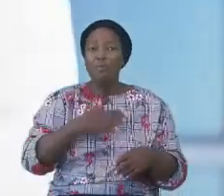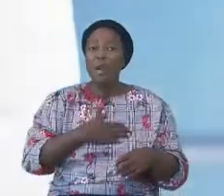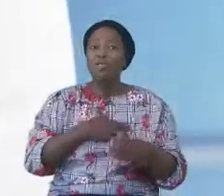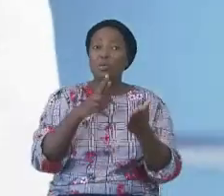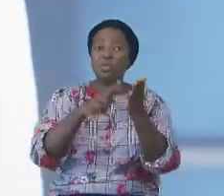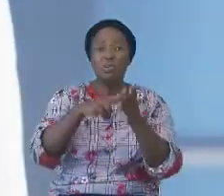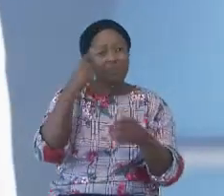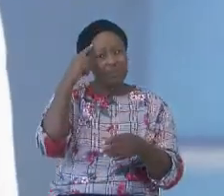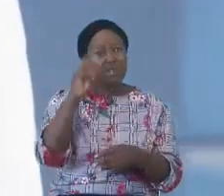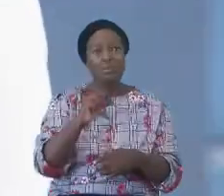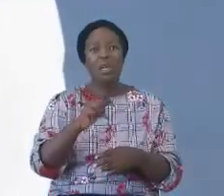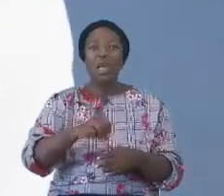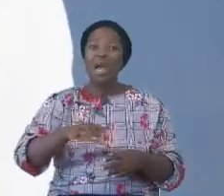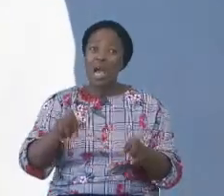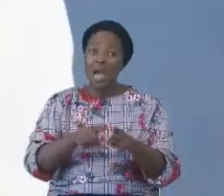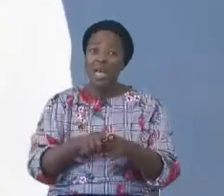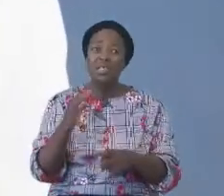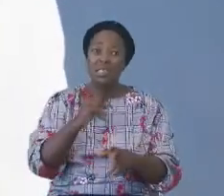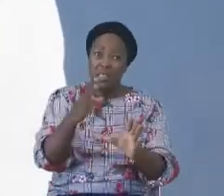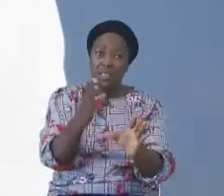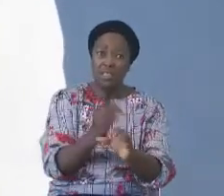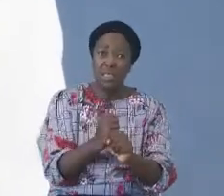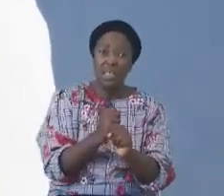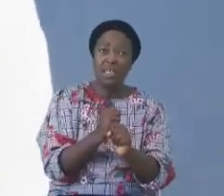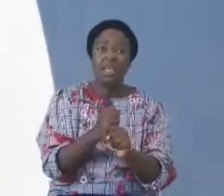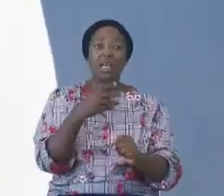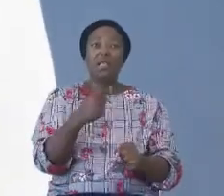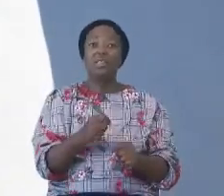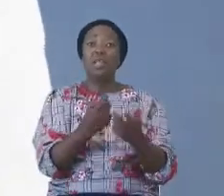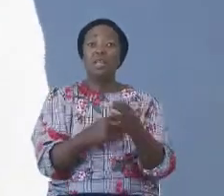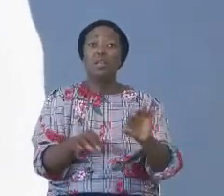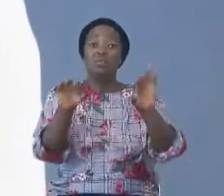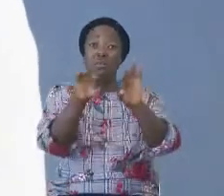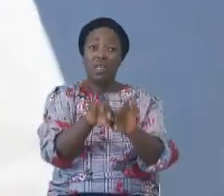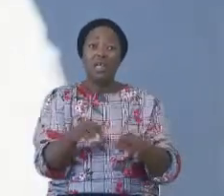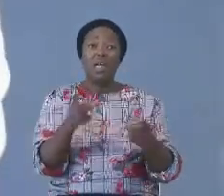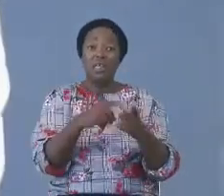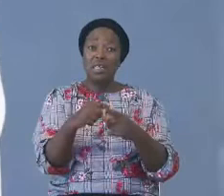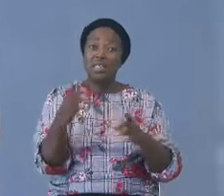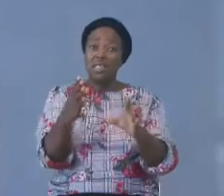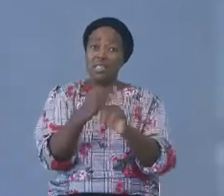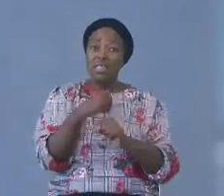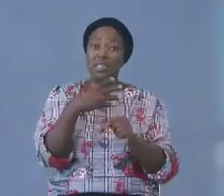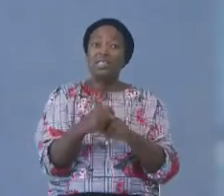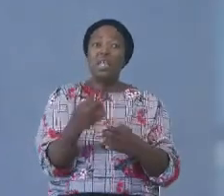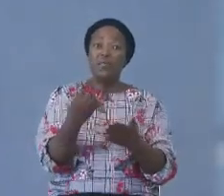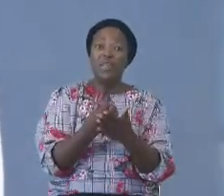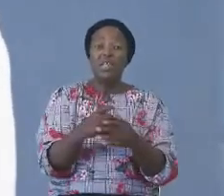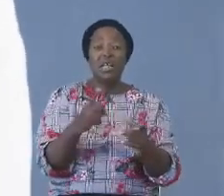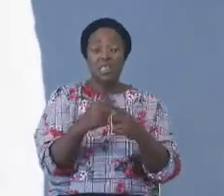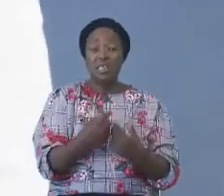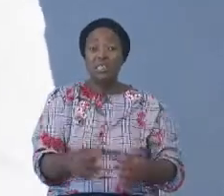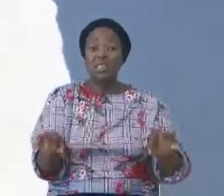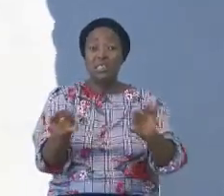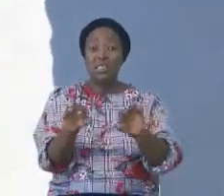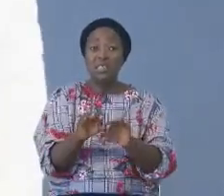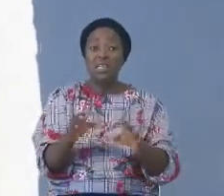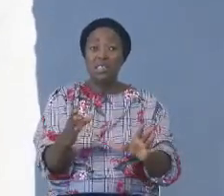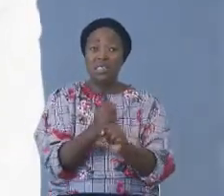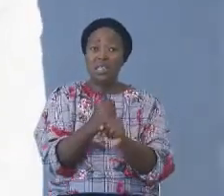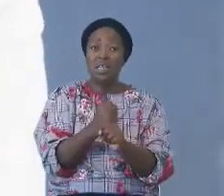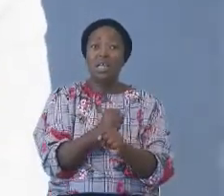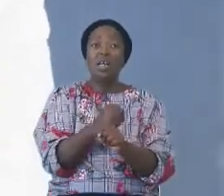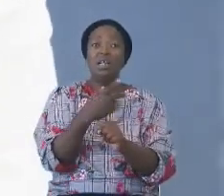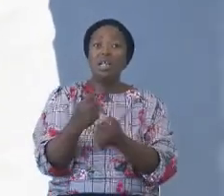they accept my suffering for them, my substitution for them, as they take the value, and